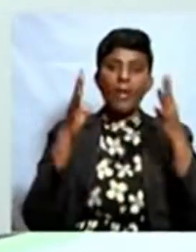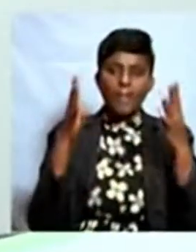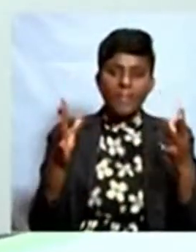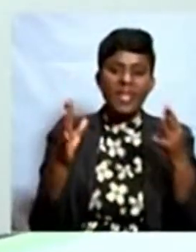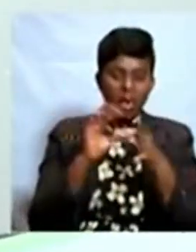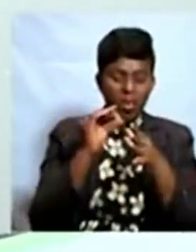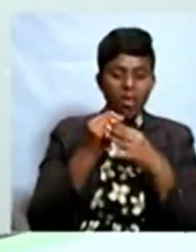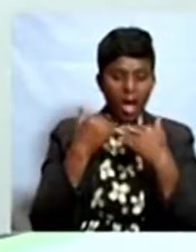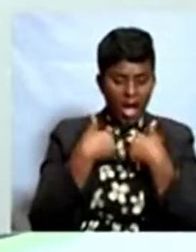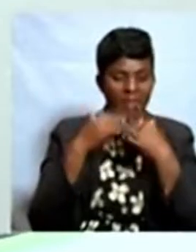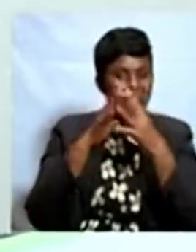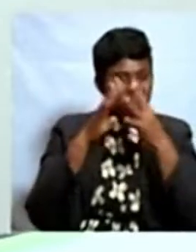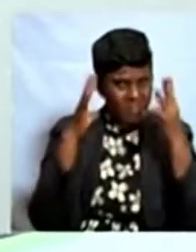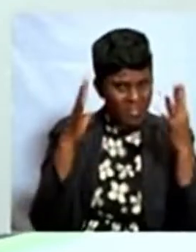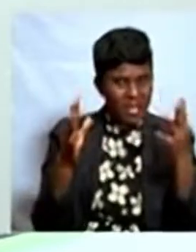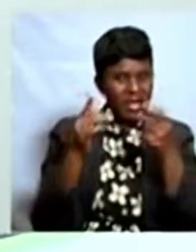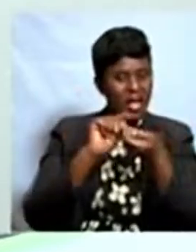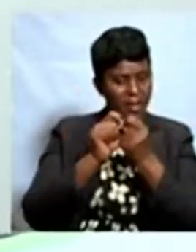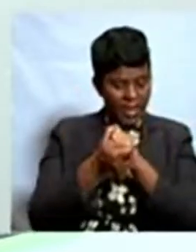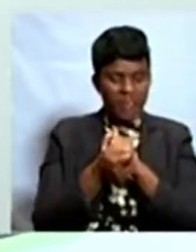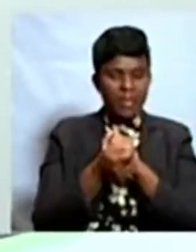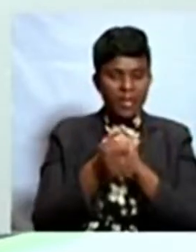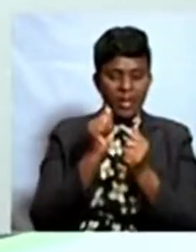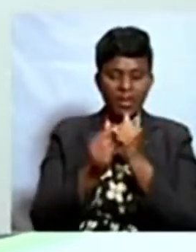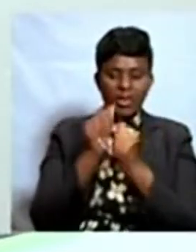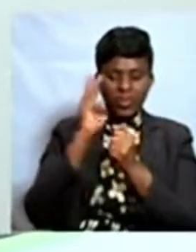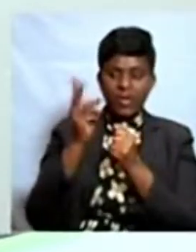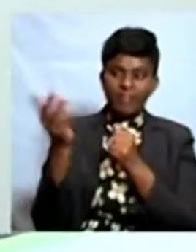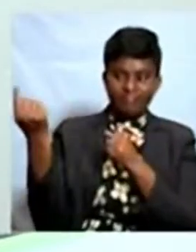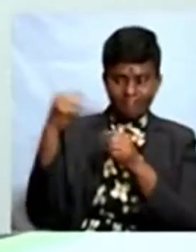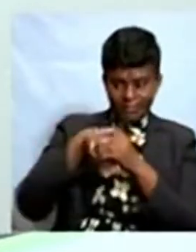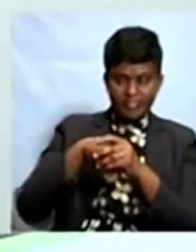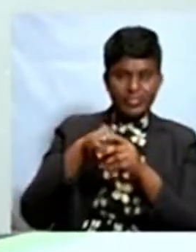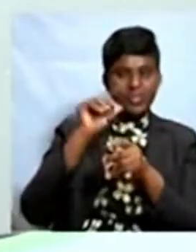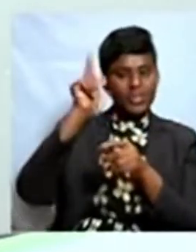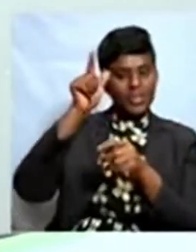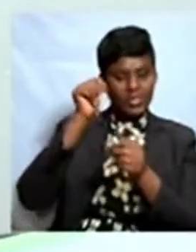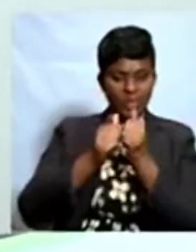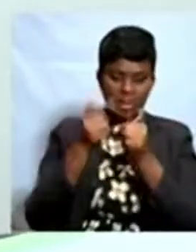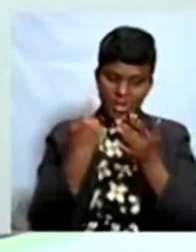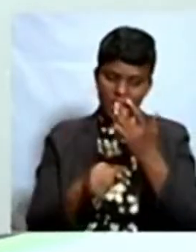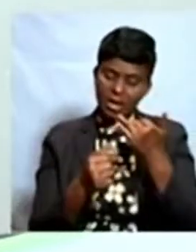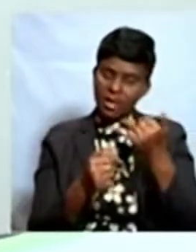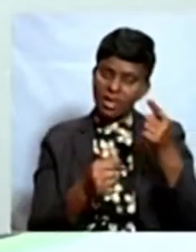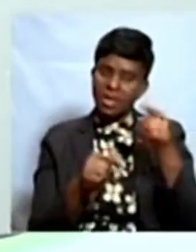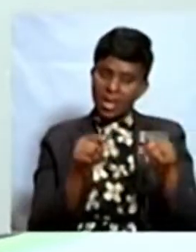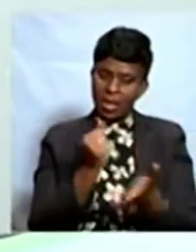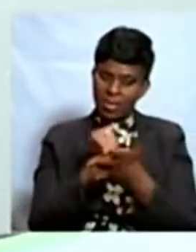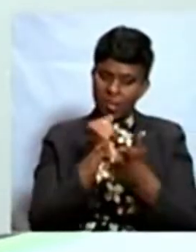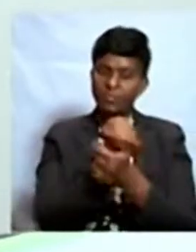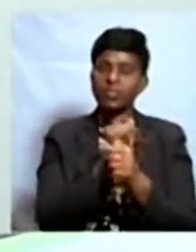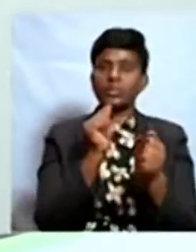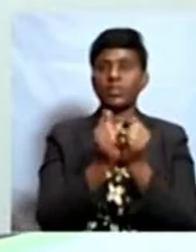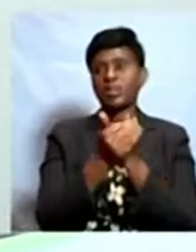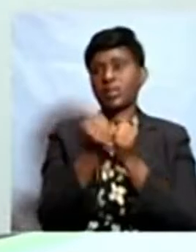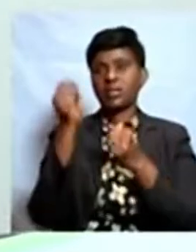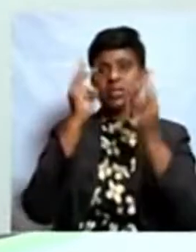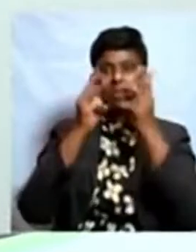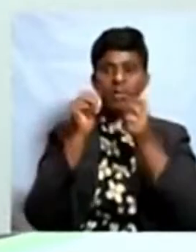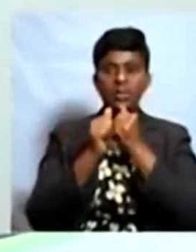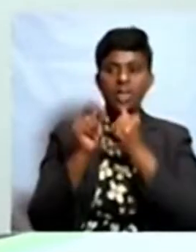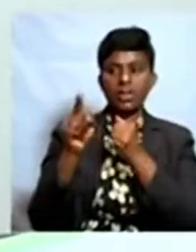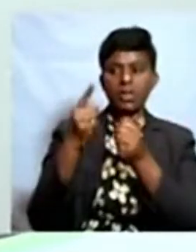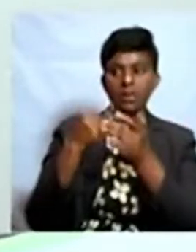bigger amendment that will come later, which will now begin to address other concerns that